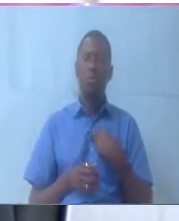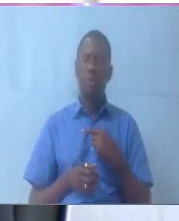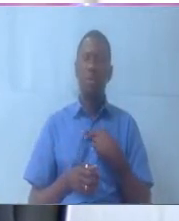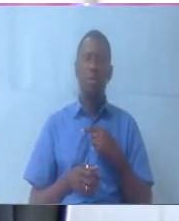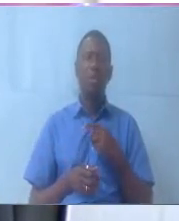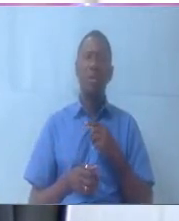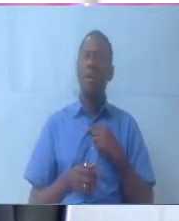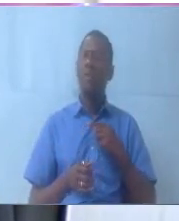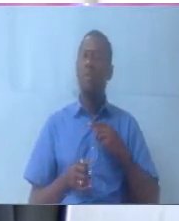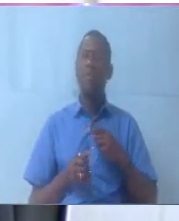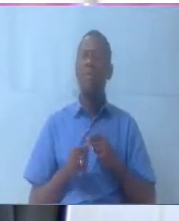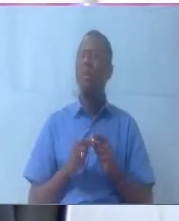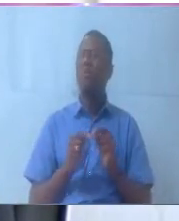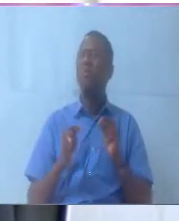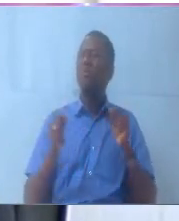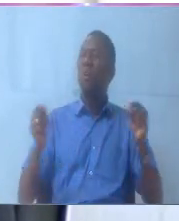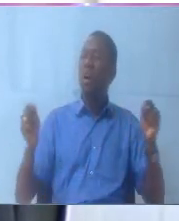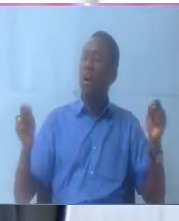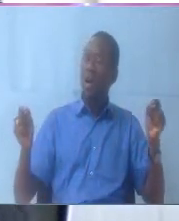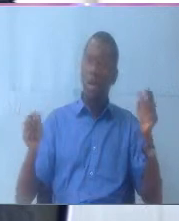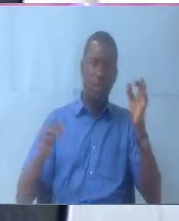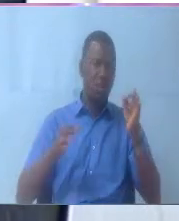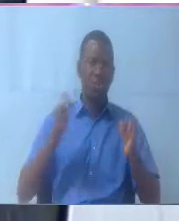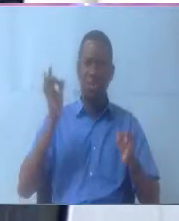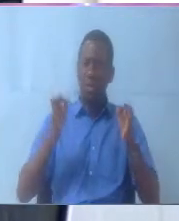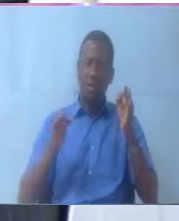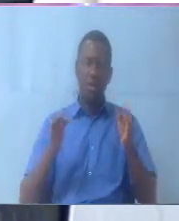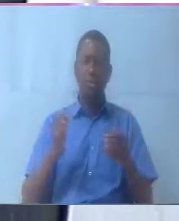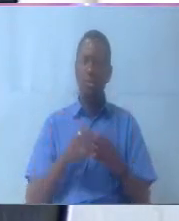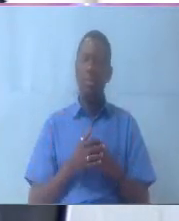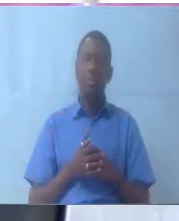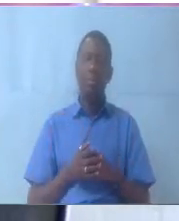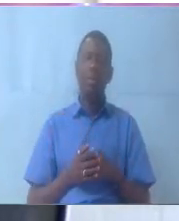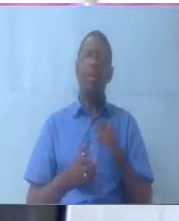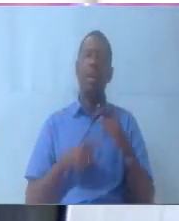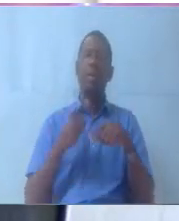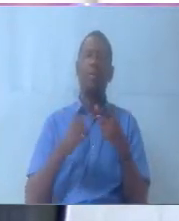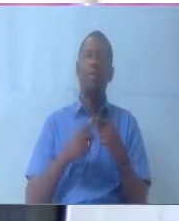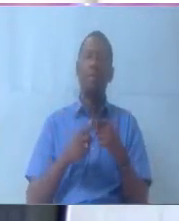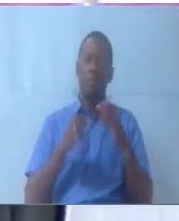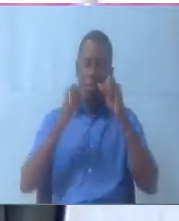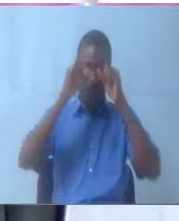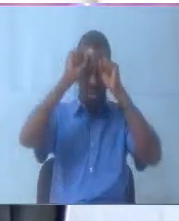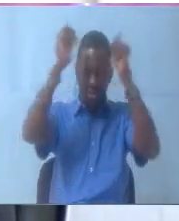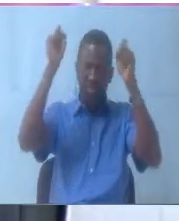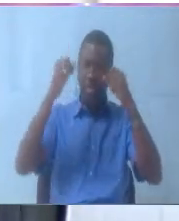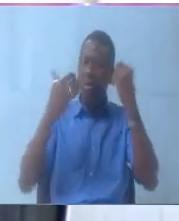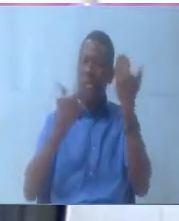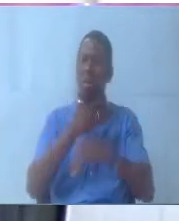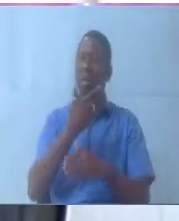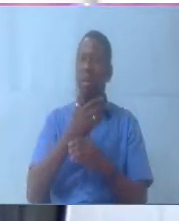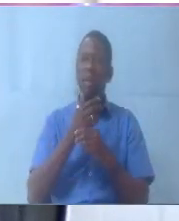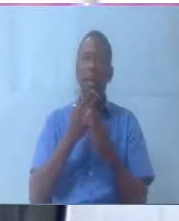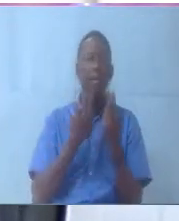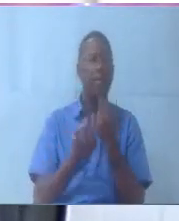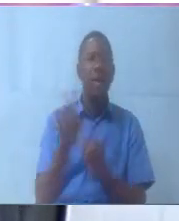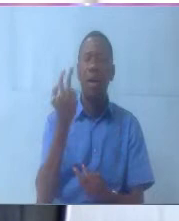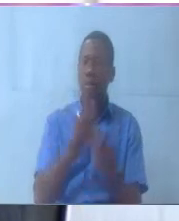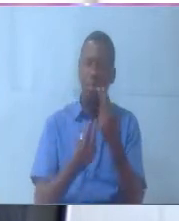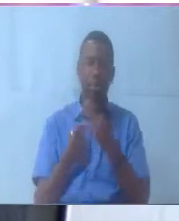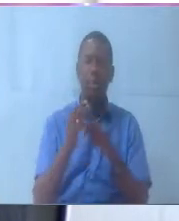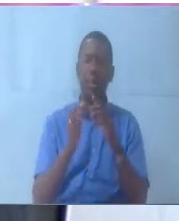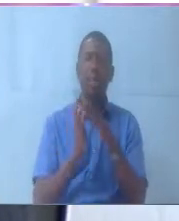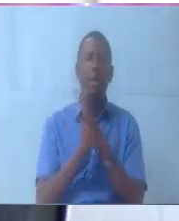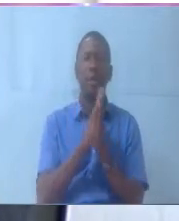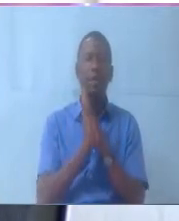te jamfaringoleti. And the state never appealed against the decision. Alum man sakunda manna wuli purka kito